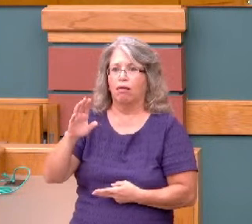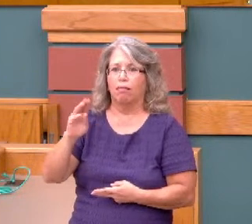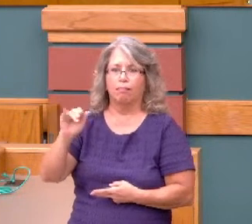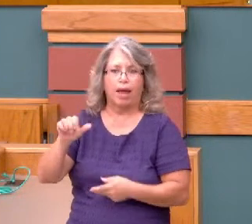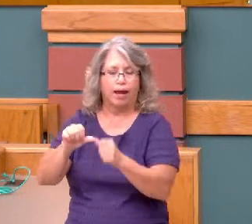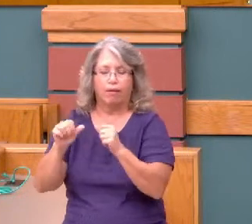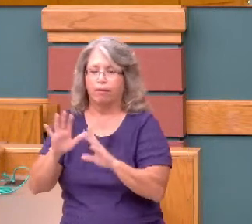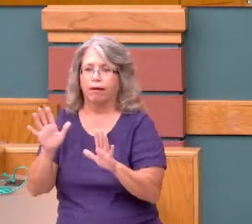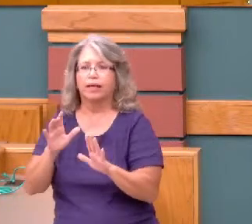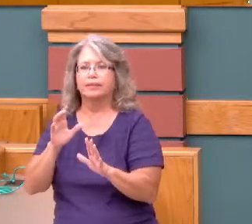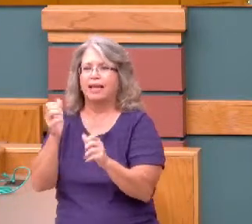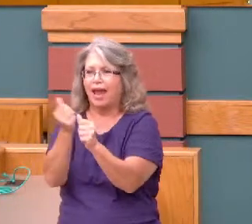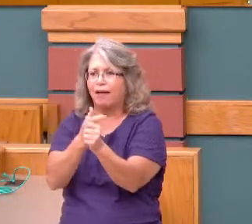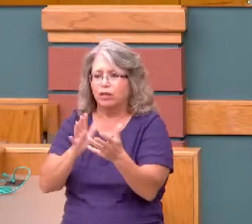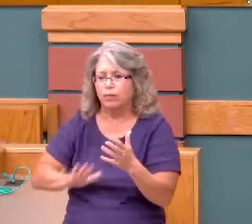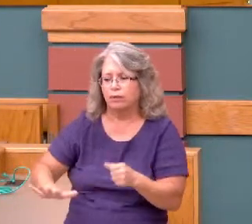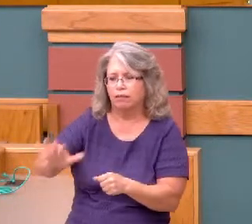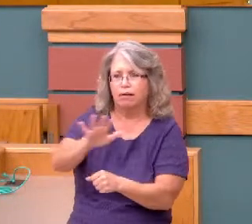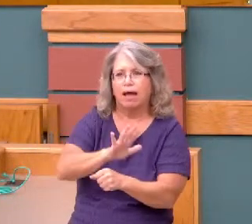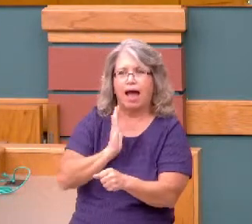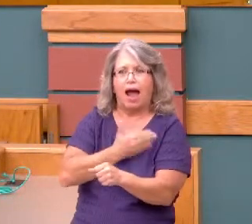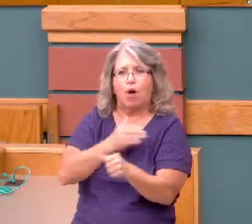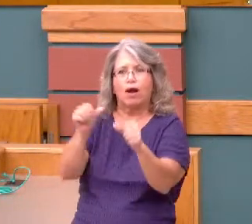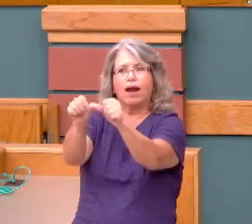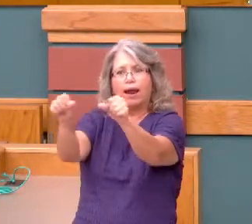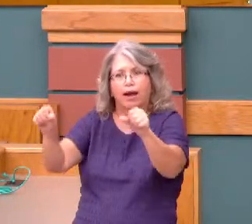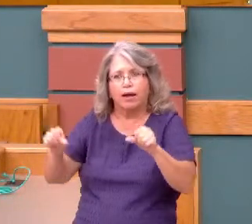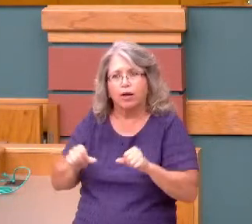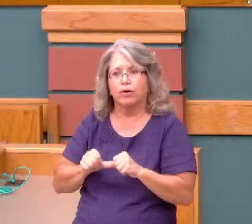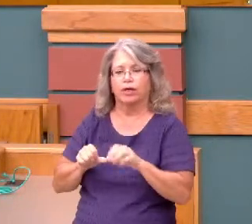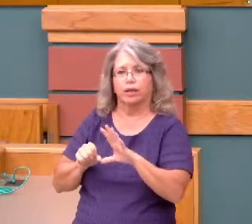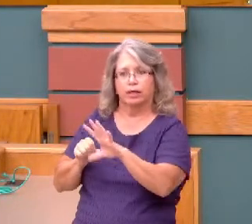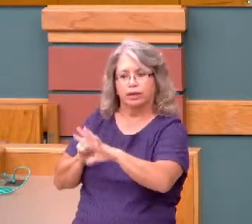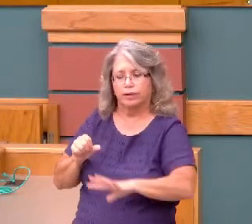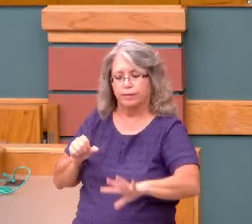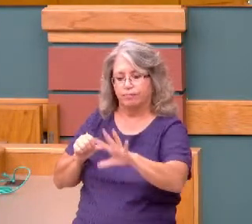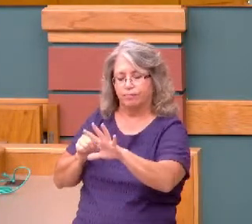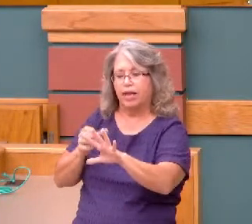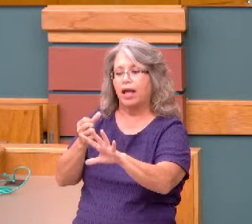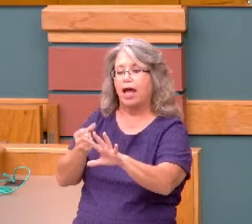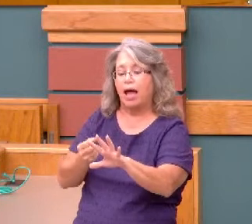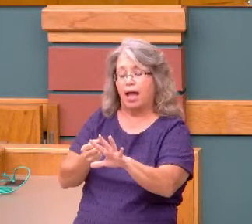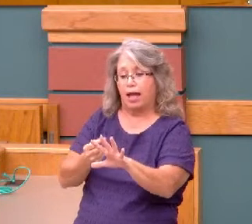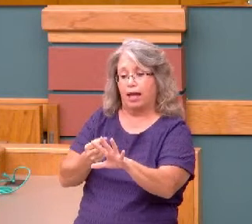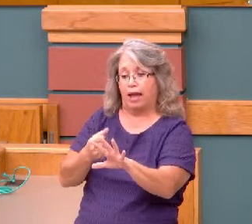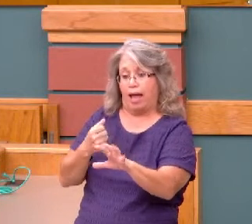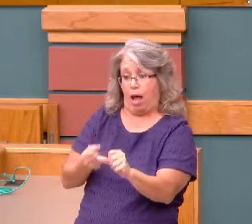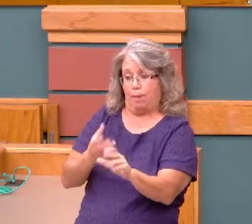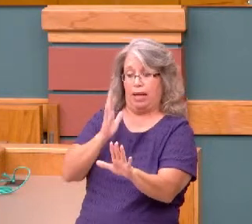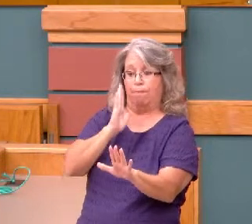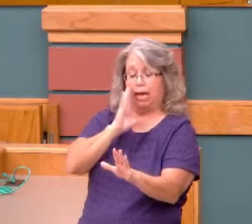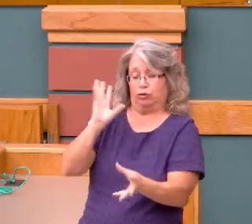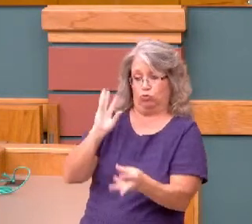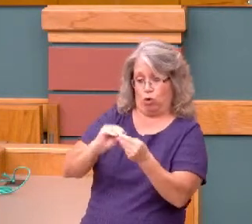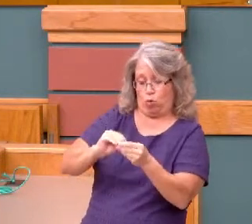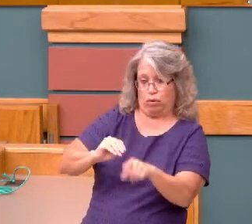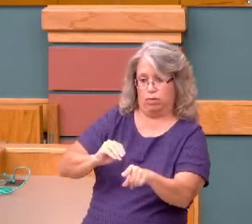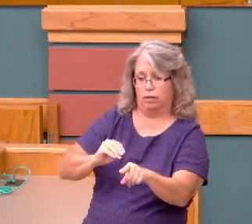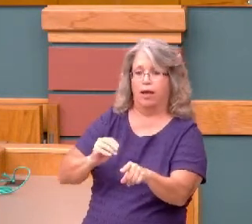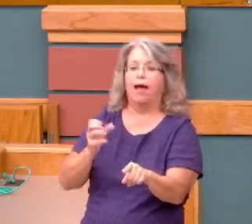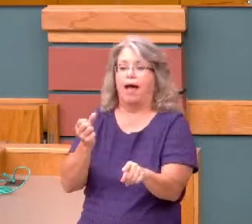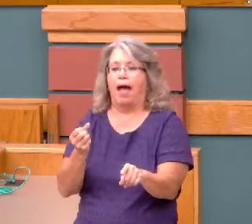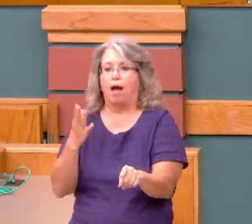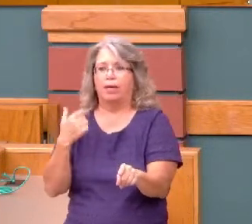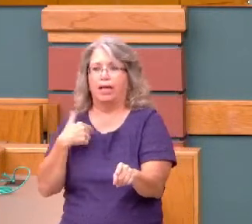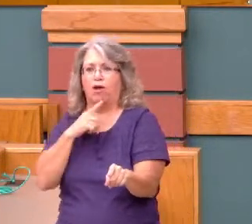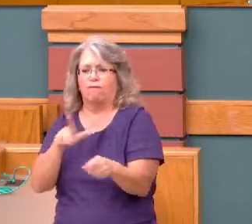frightening. And then we compute how much of that bed space is occupied by COVID patients. And remember, why am